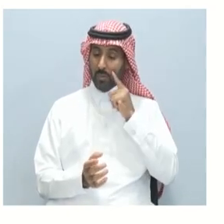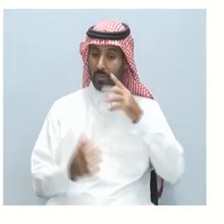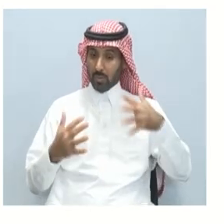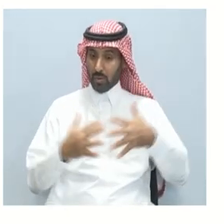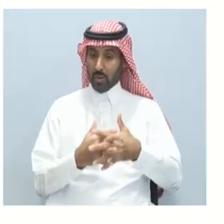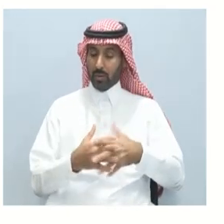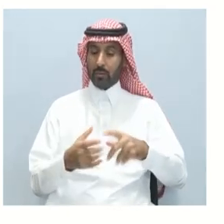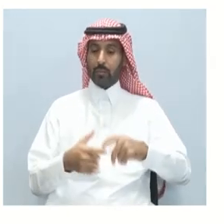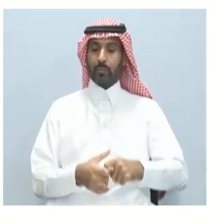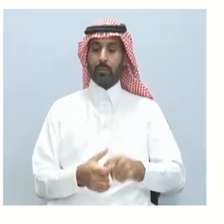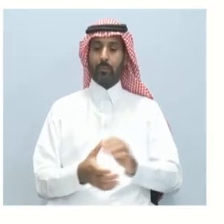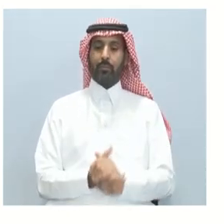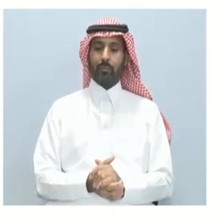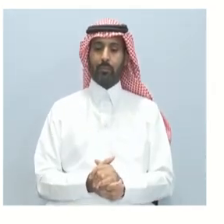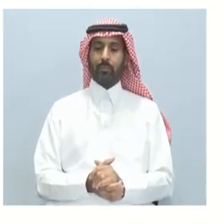relationship.